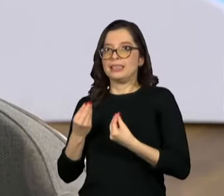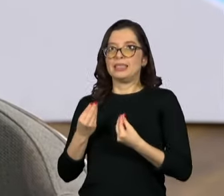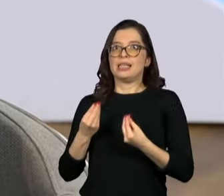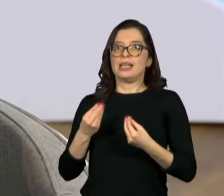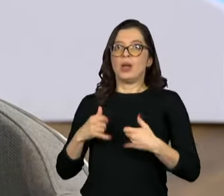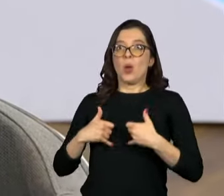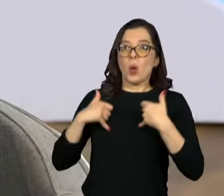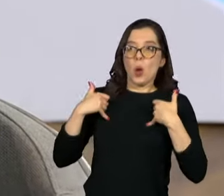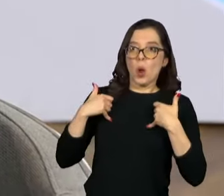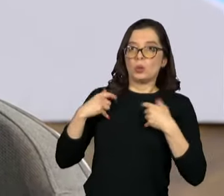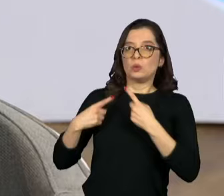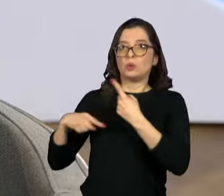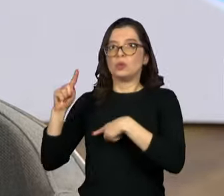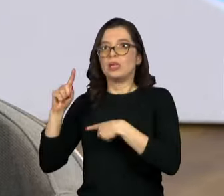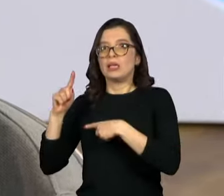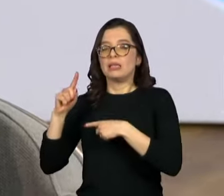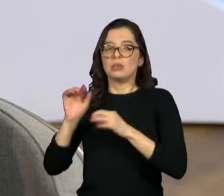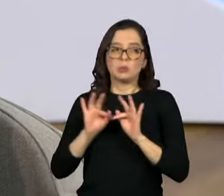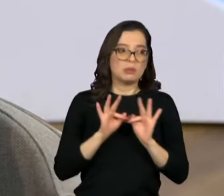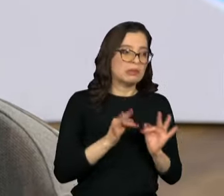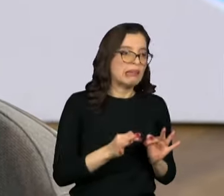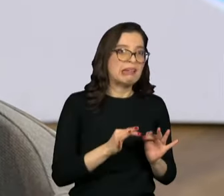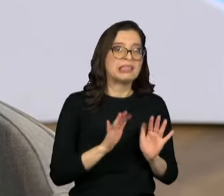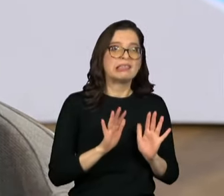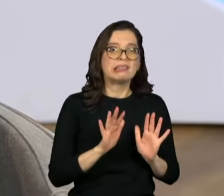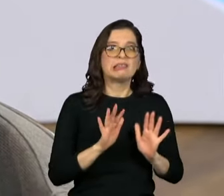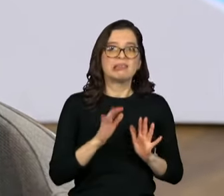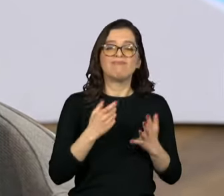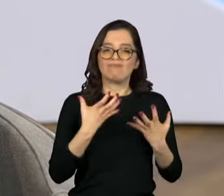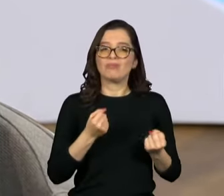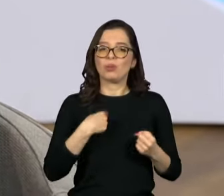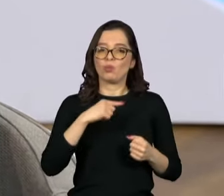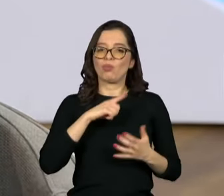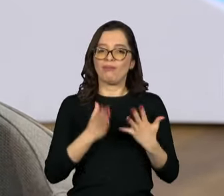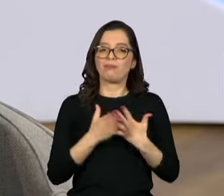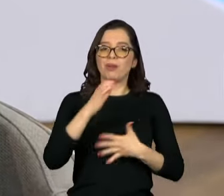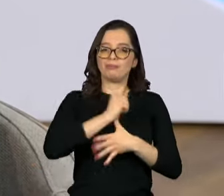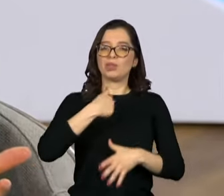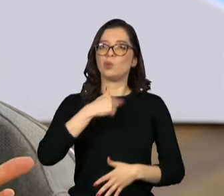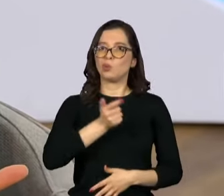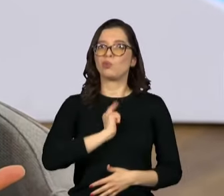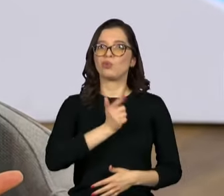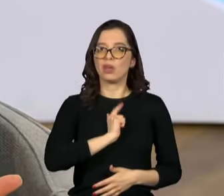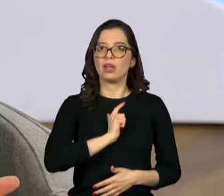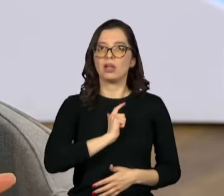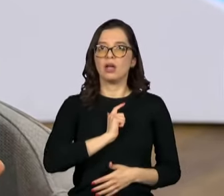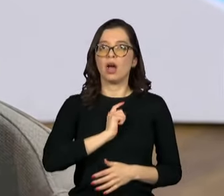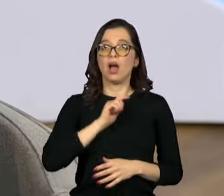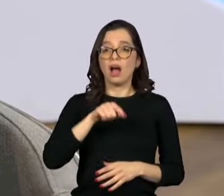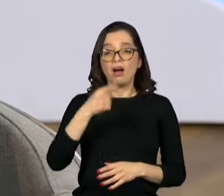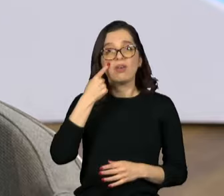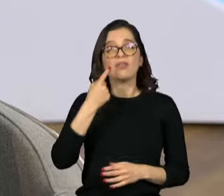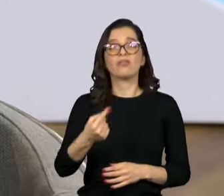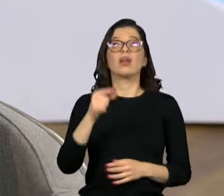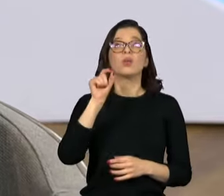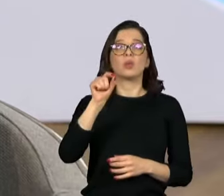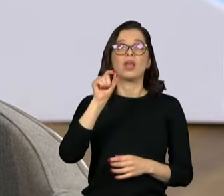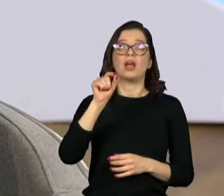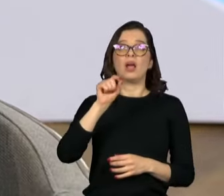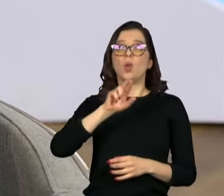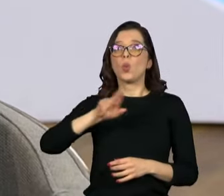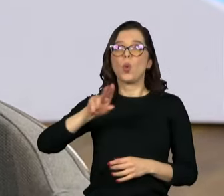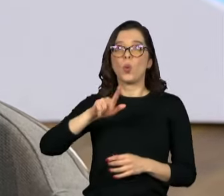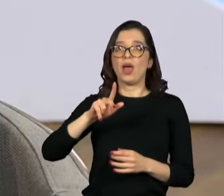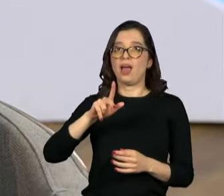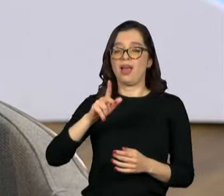and achievement with the humility that comes from recognizing one's advantages and the role of luck in life, that's not an